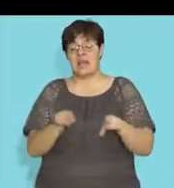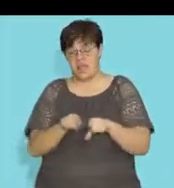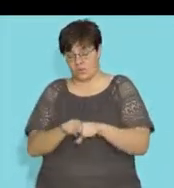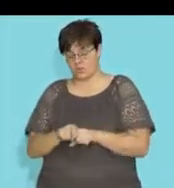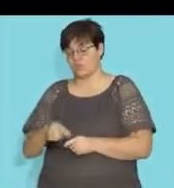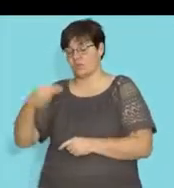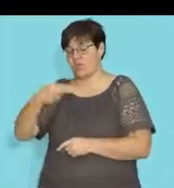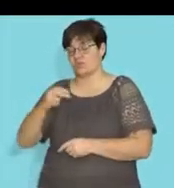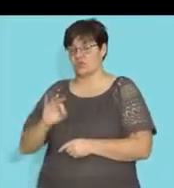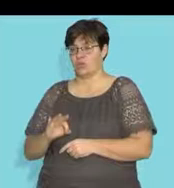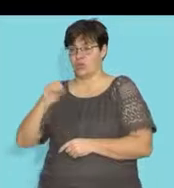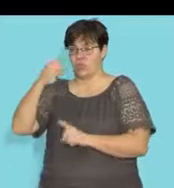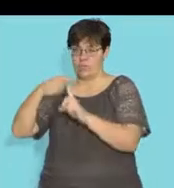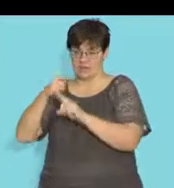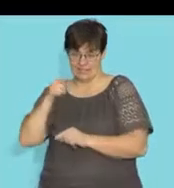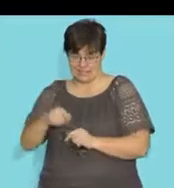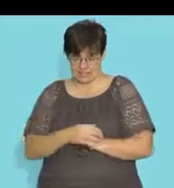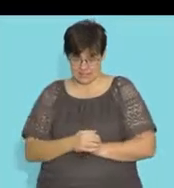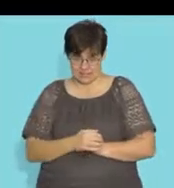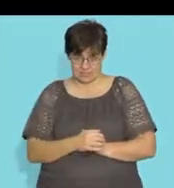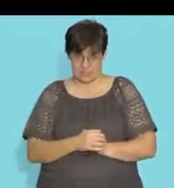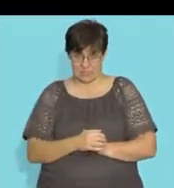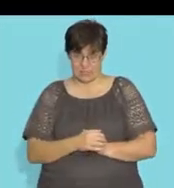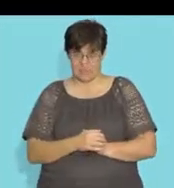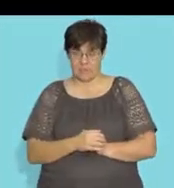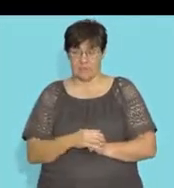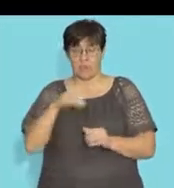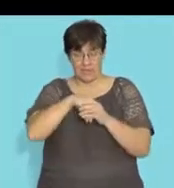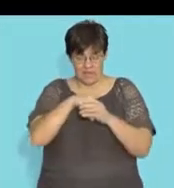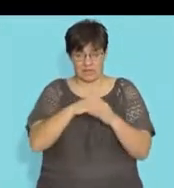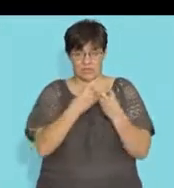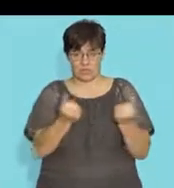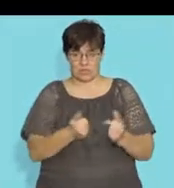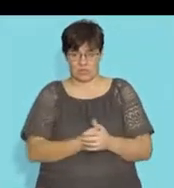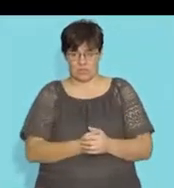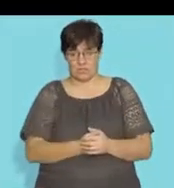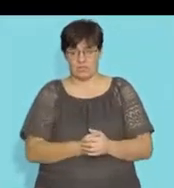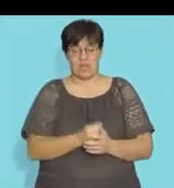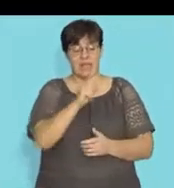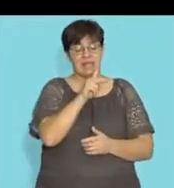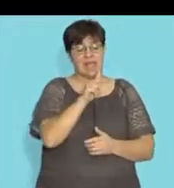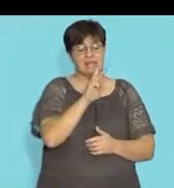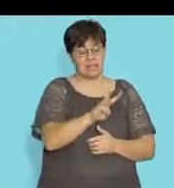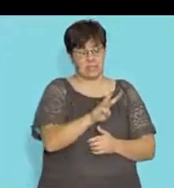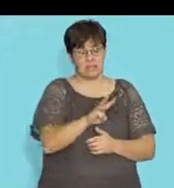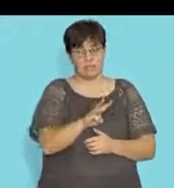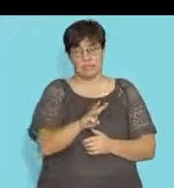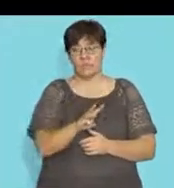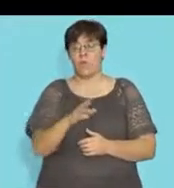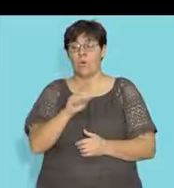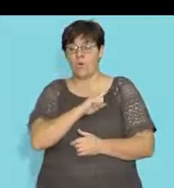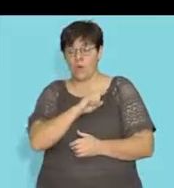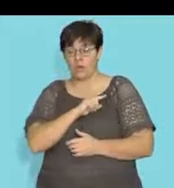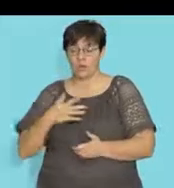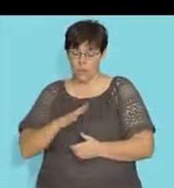will now be equal to the hydronium ions in the solution. That brings us to the Kw, because we want